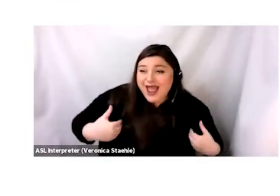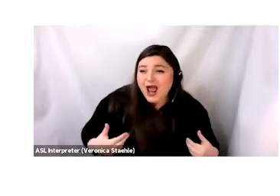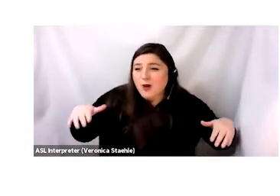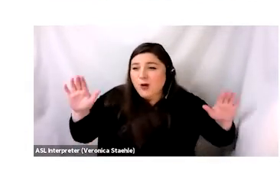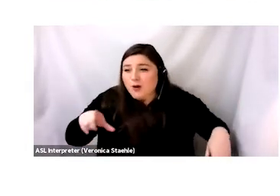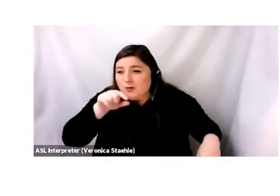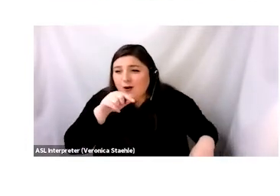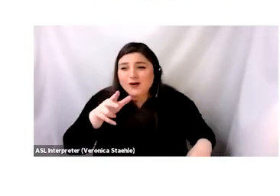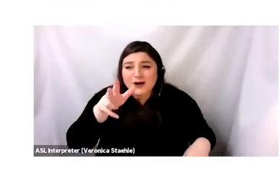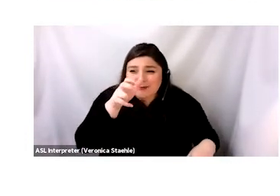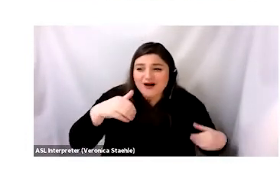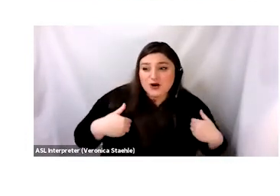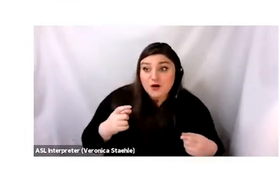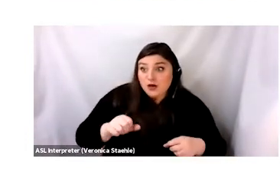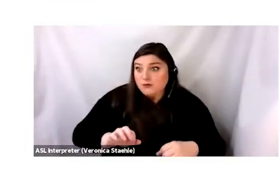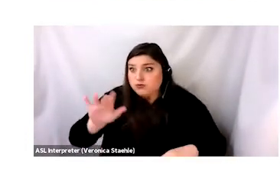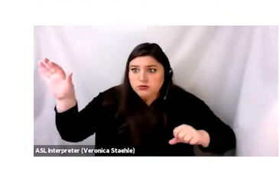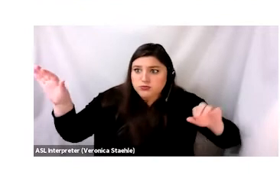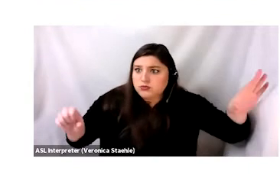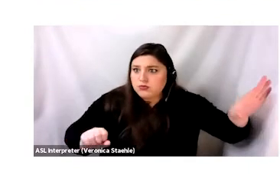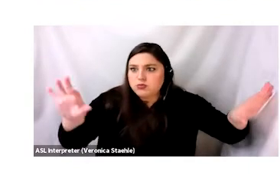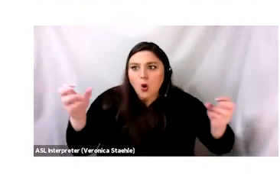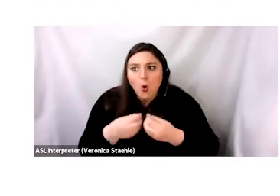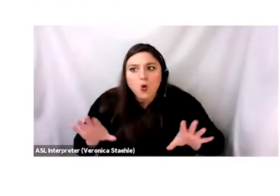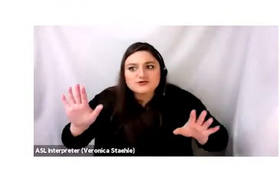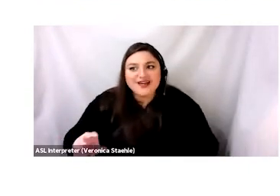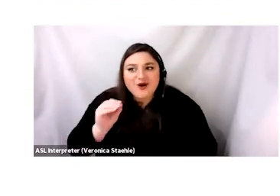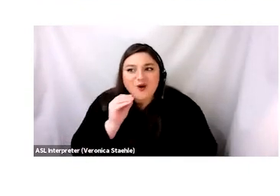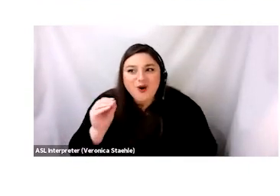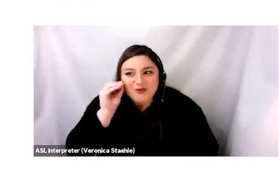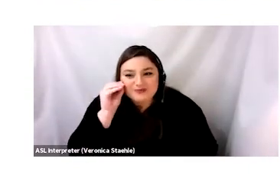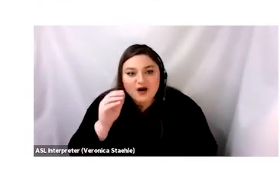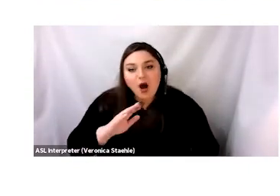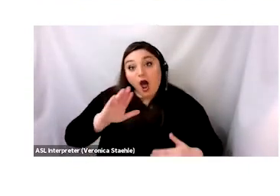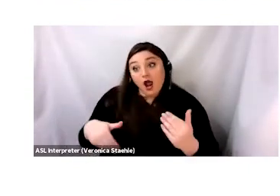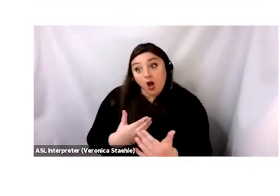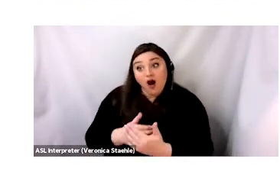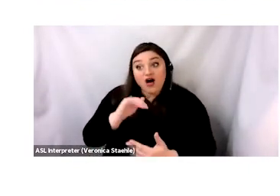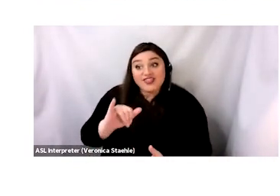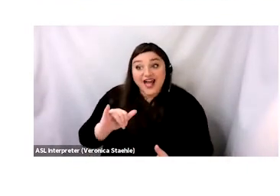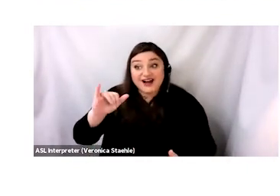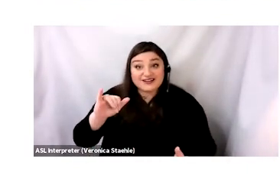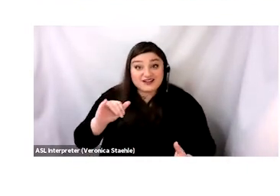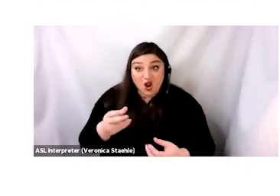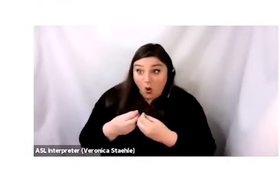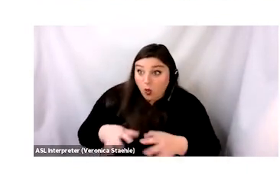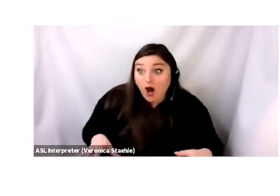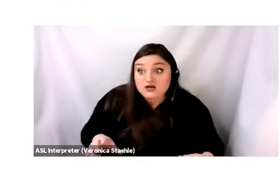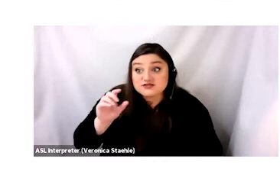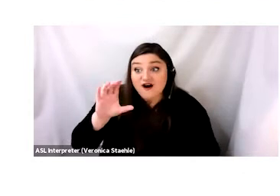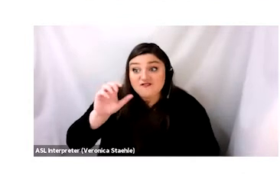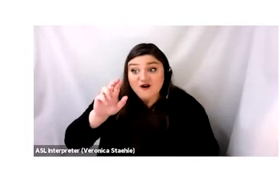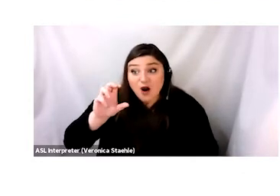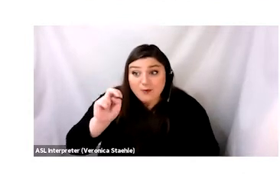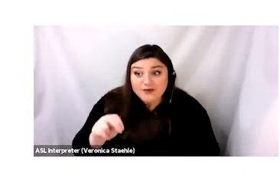that forest. And this was in order to create monocultural cash crops. It was for